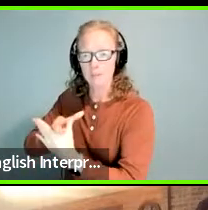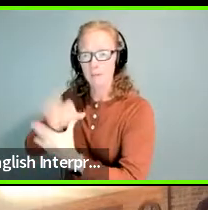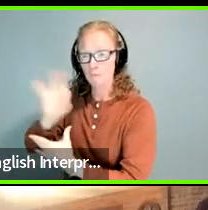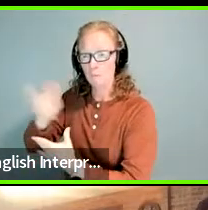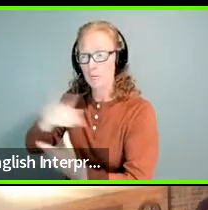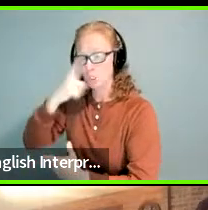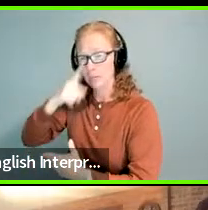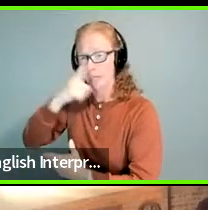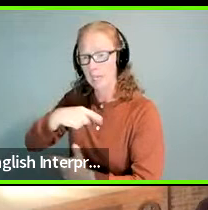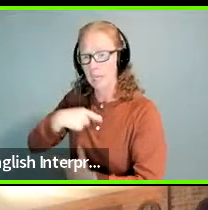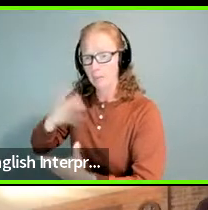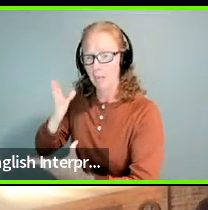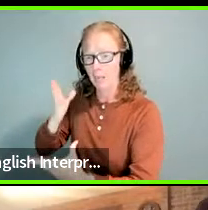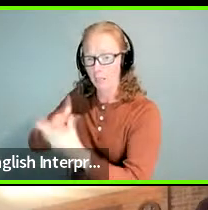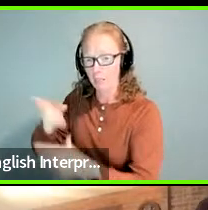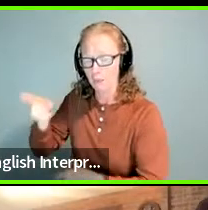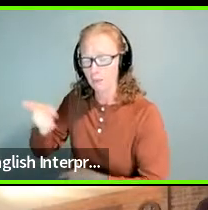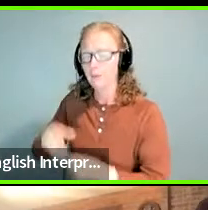real quick.